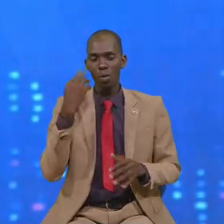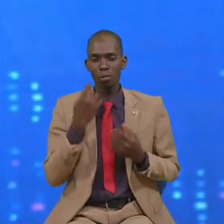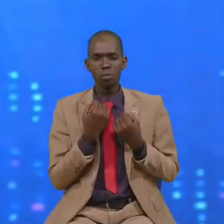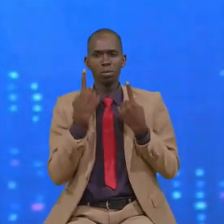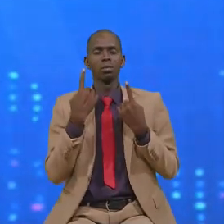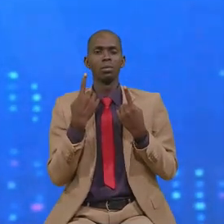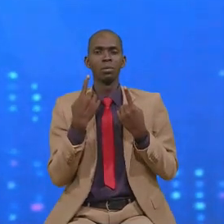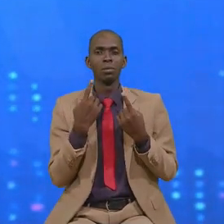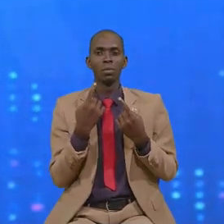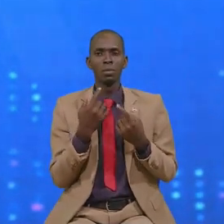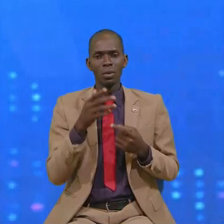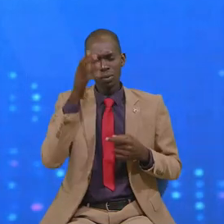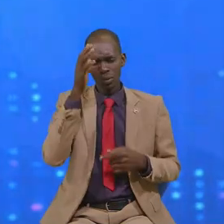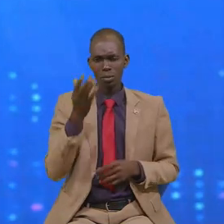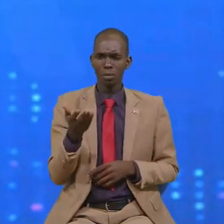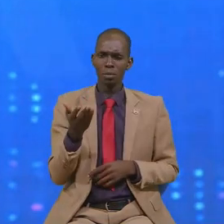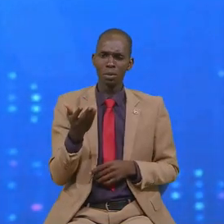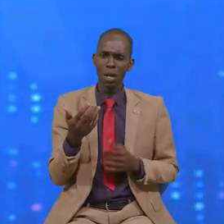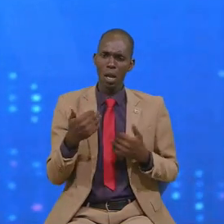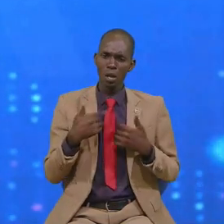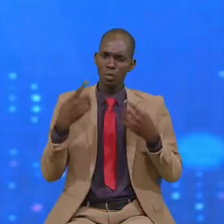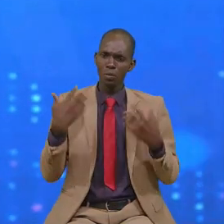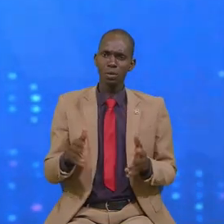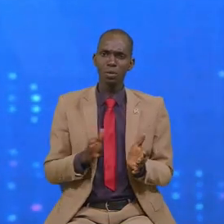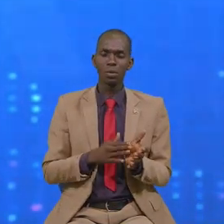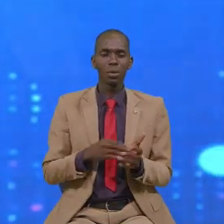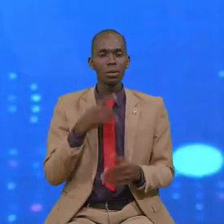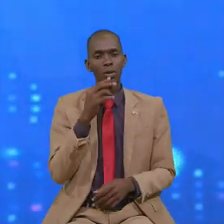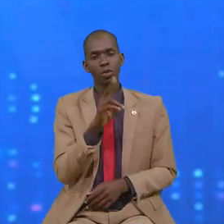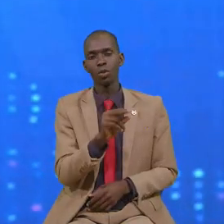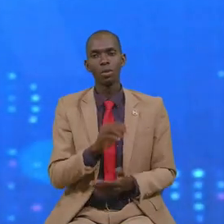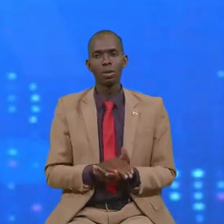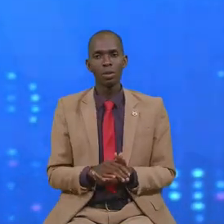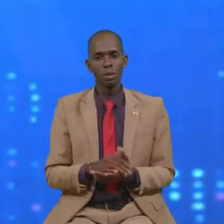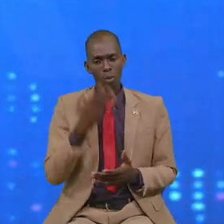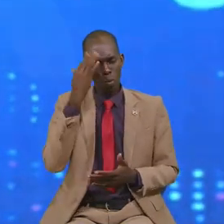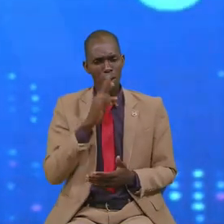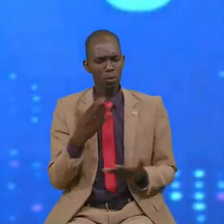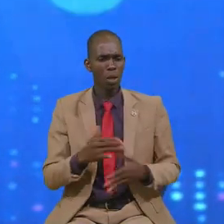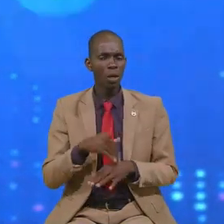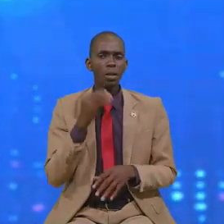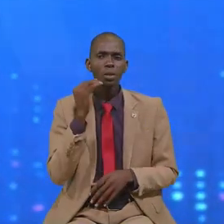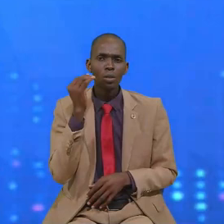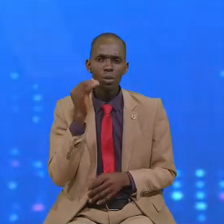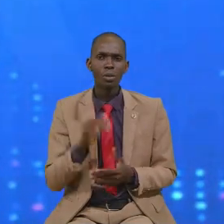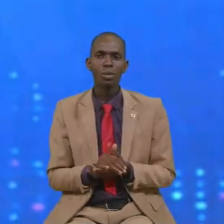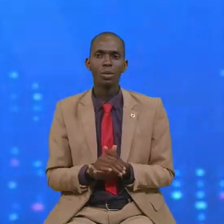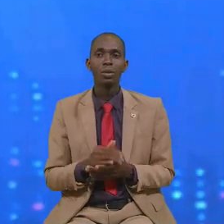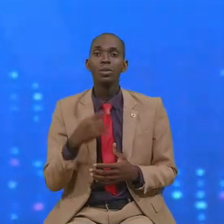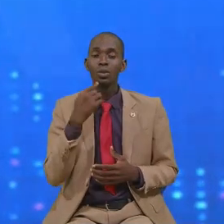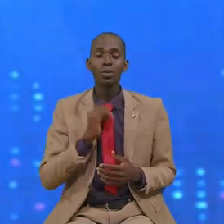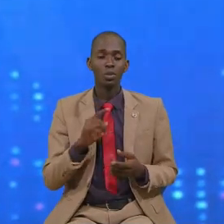"Ah, have you finished school today?" I said, "No." He said, "Why are you here?" He said, "We should come and